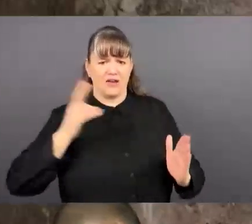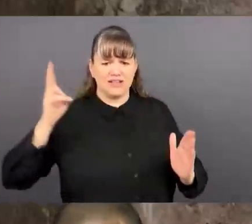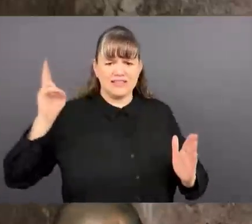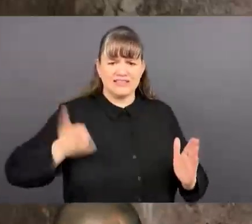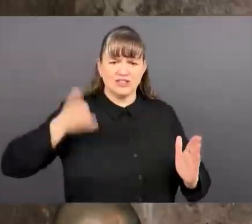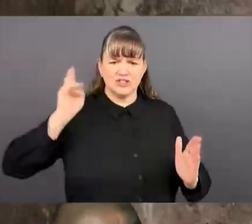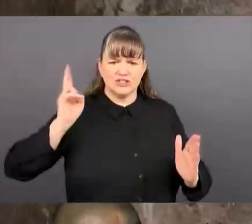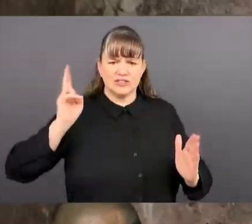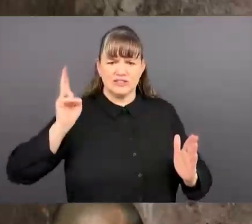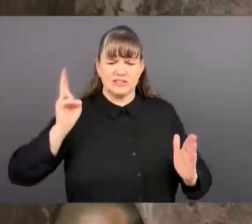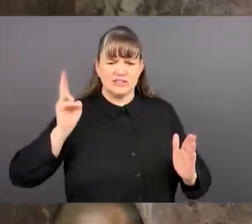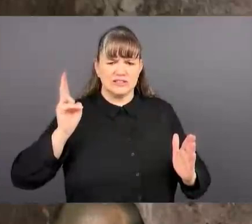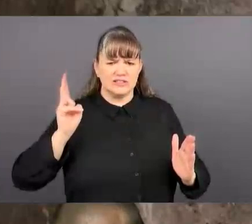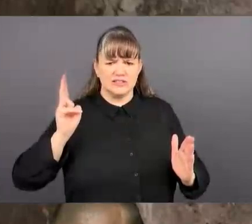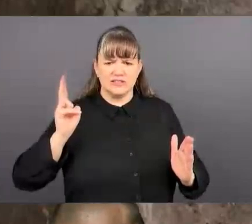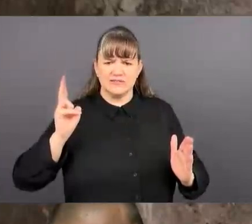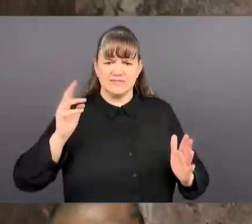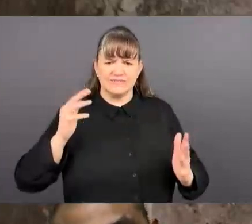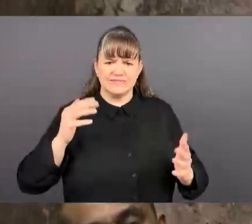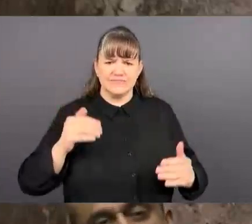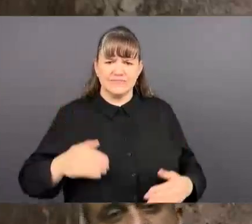province.